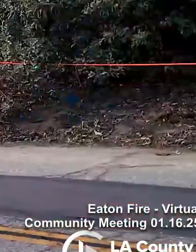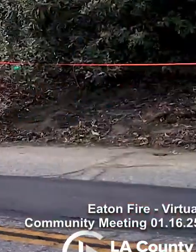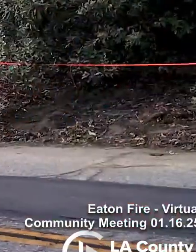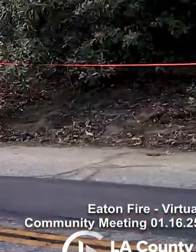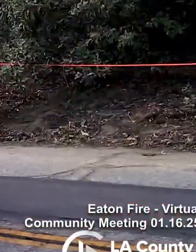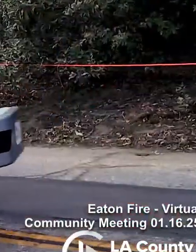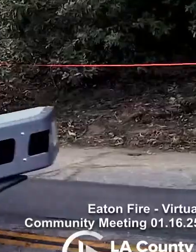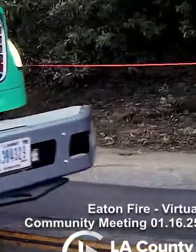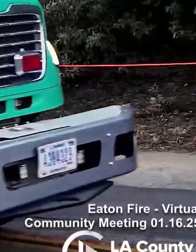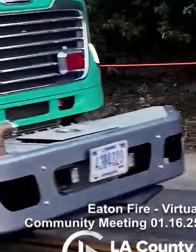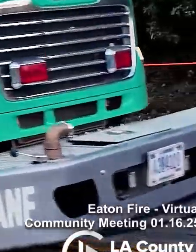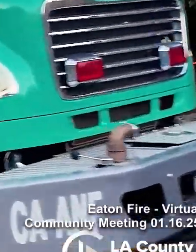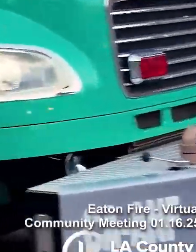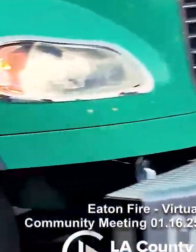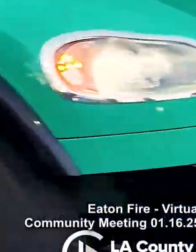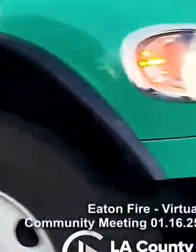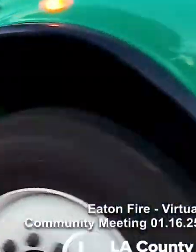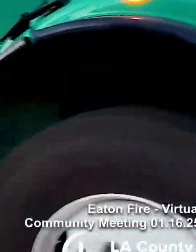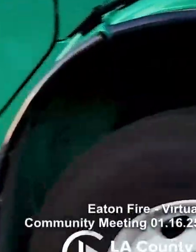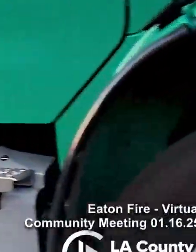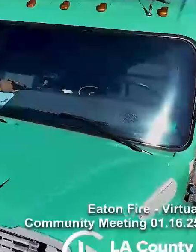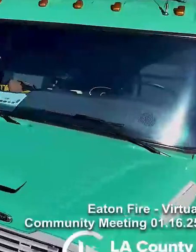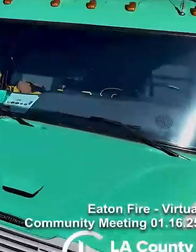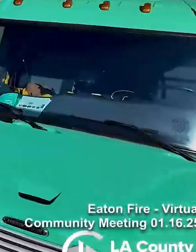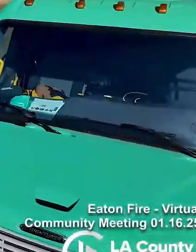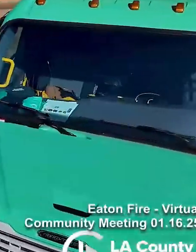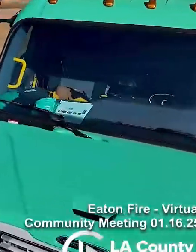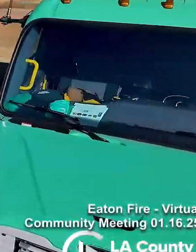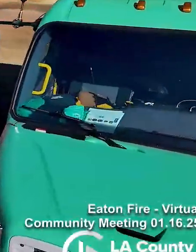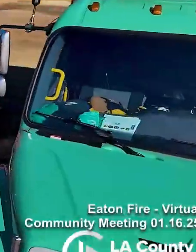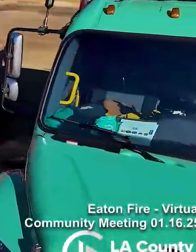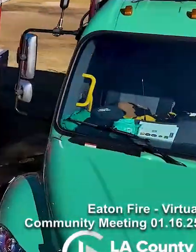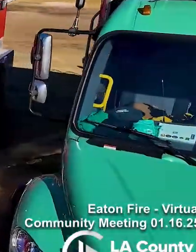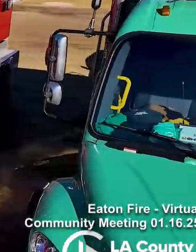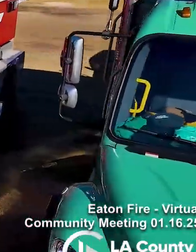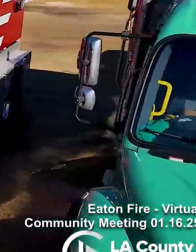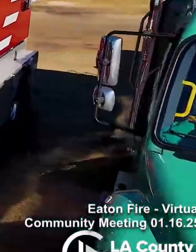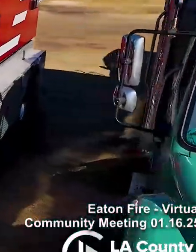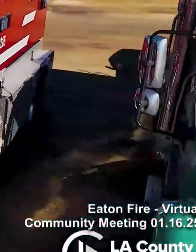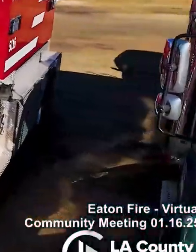that you see walking by. That's the beauty of California's mass mutual aid system.